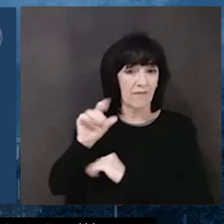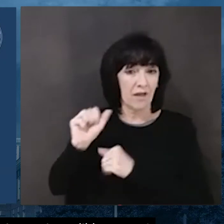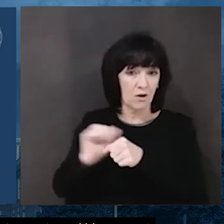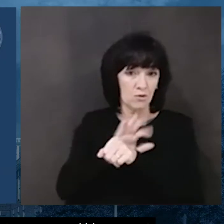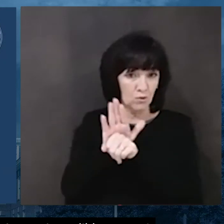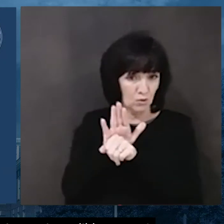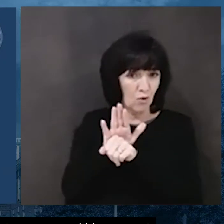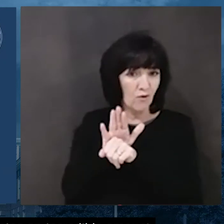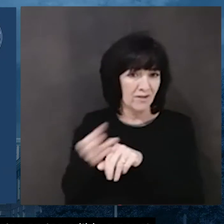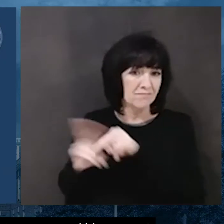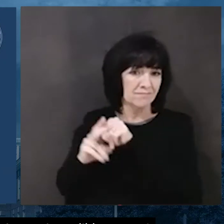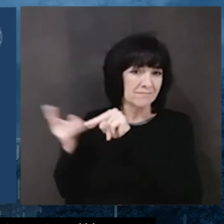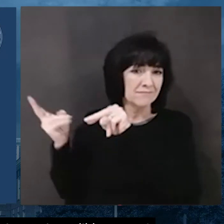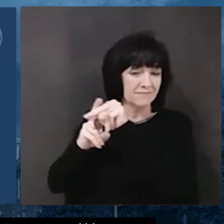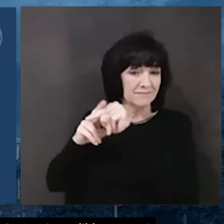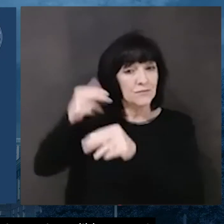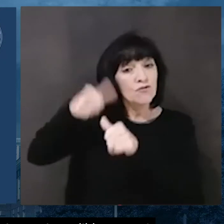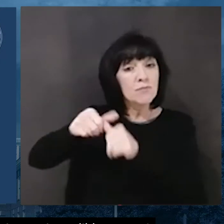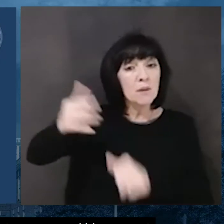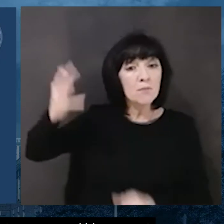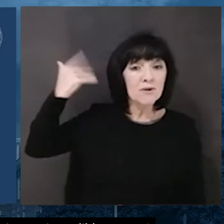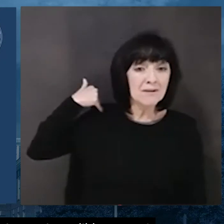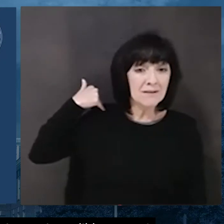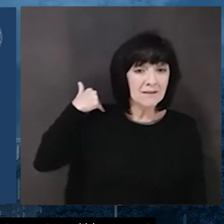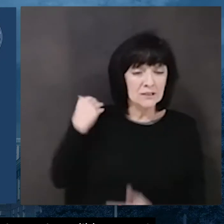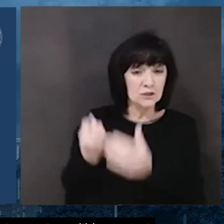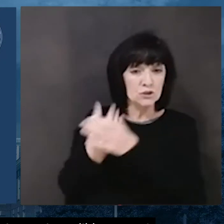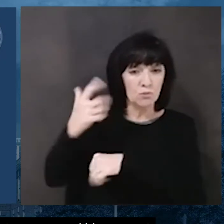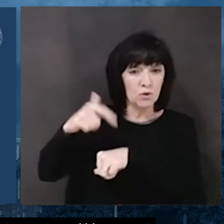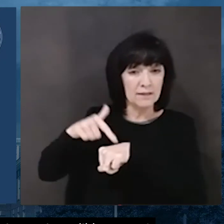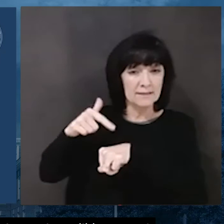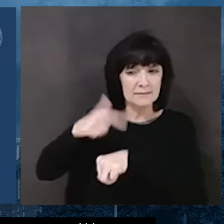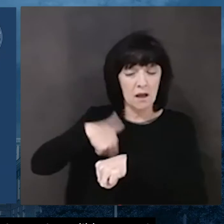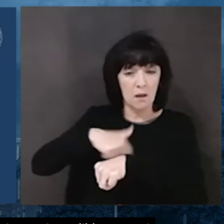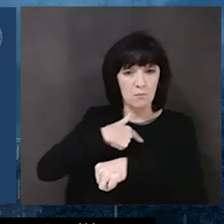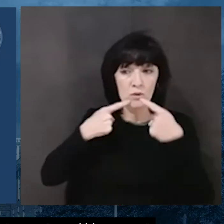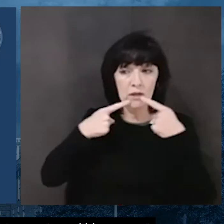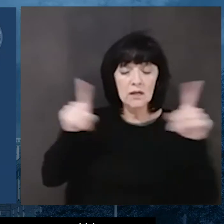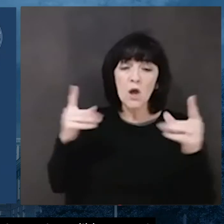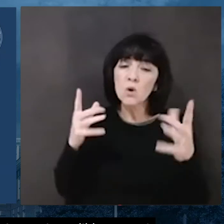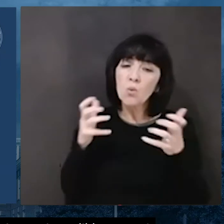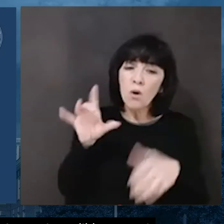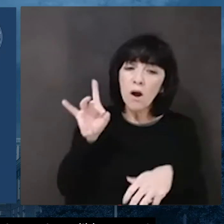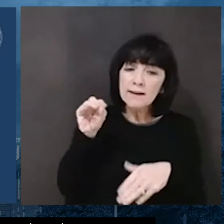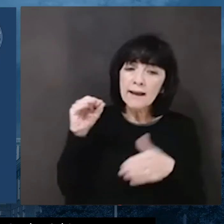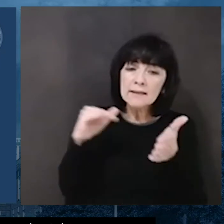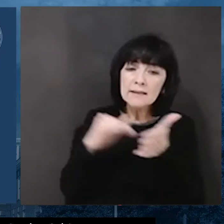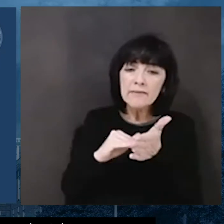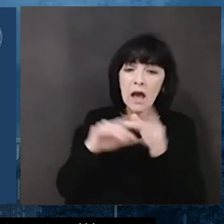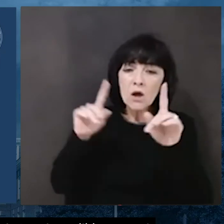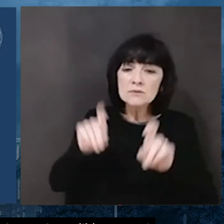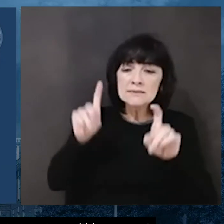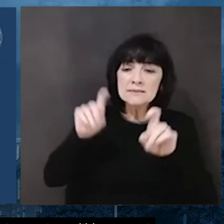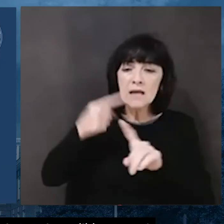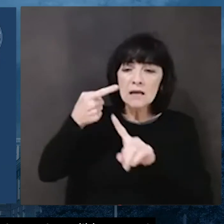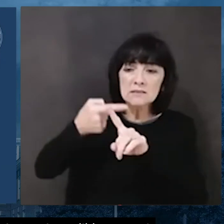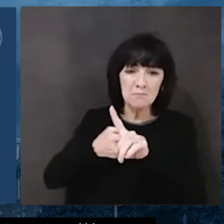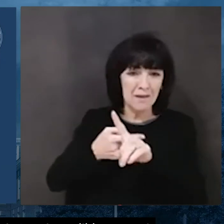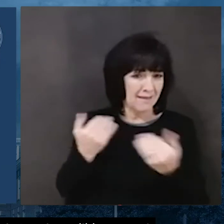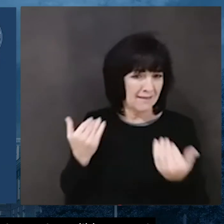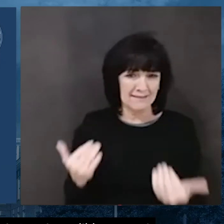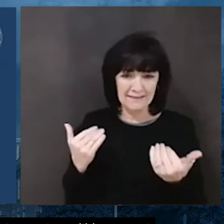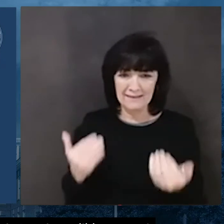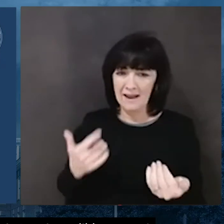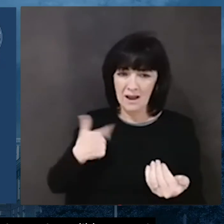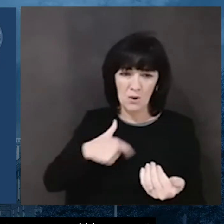spring was to do 80,000 tests a month. We're well over 100,000. I think north of 120,000.